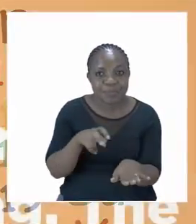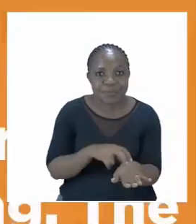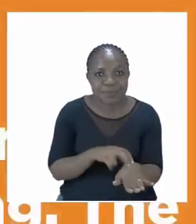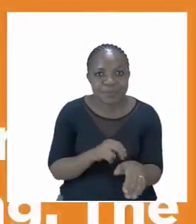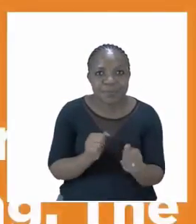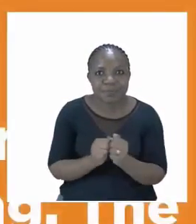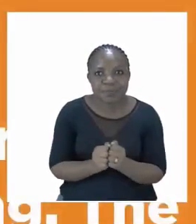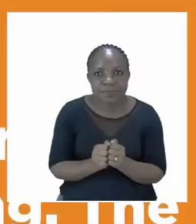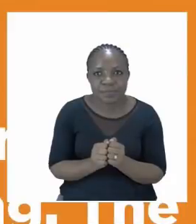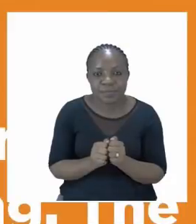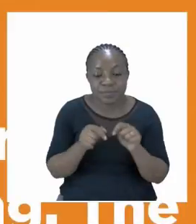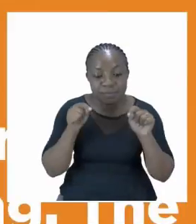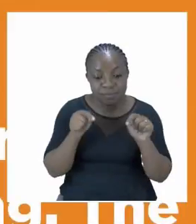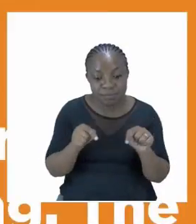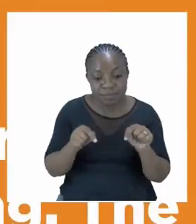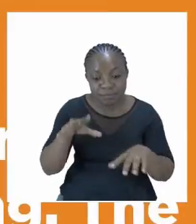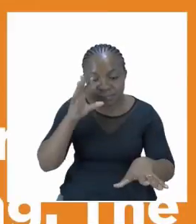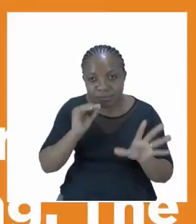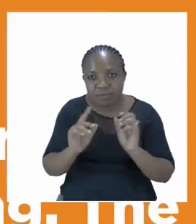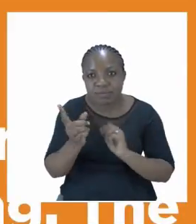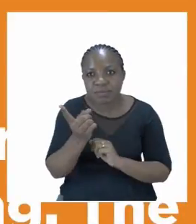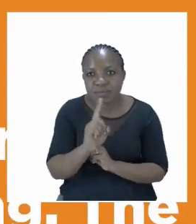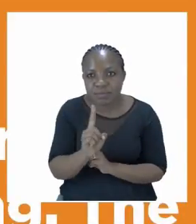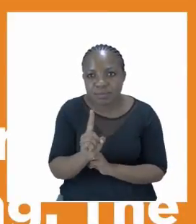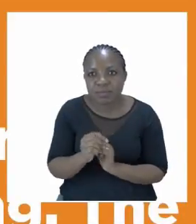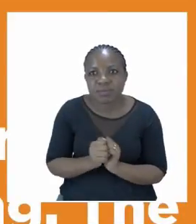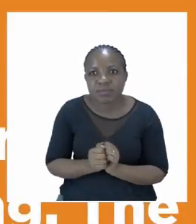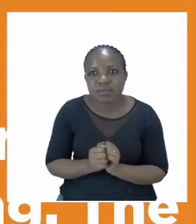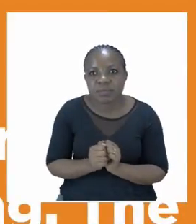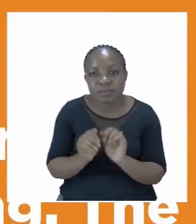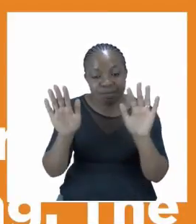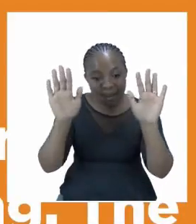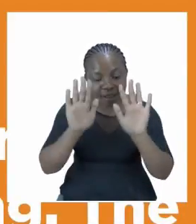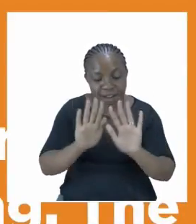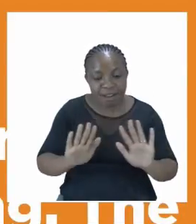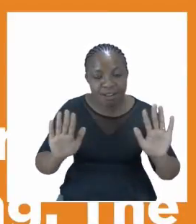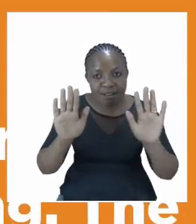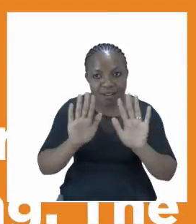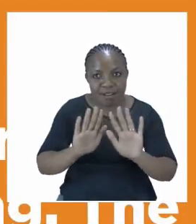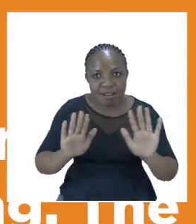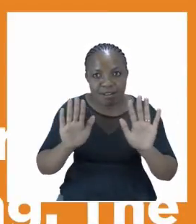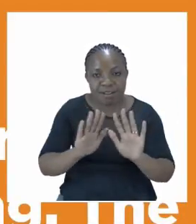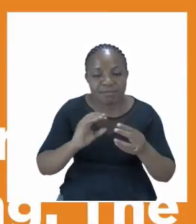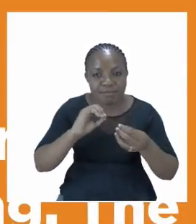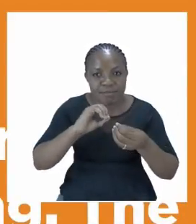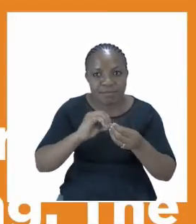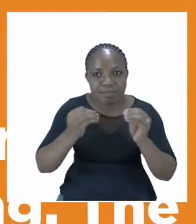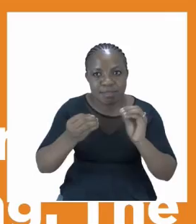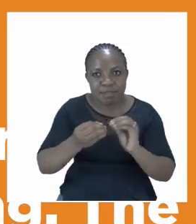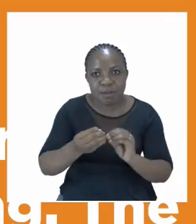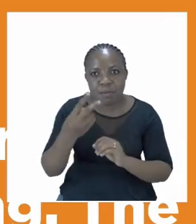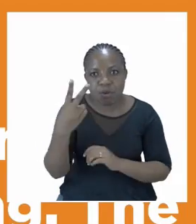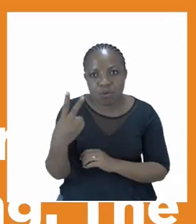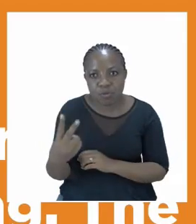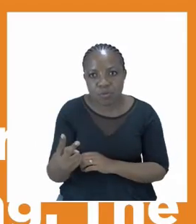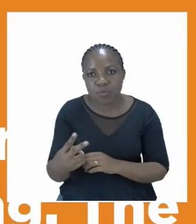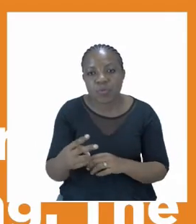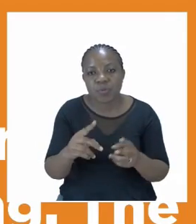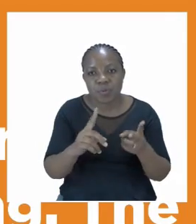Our lesson today is all about coloring, the number 2,